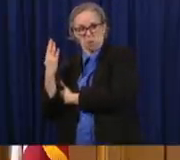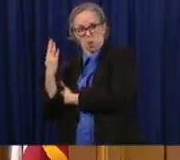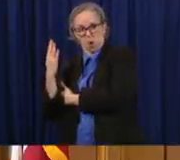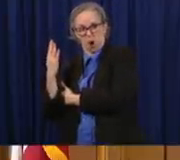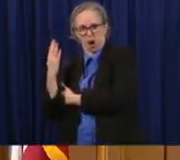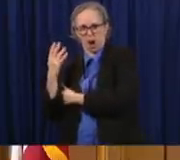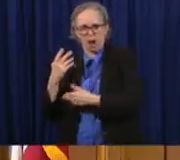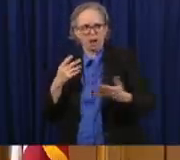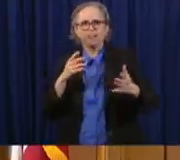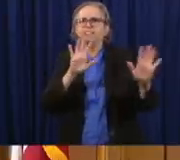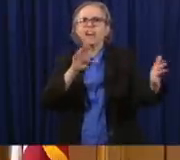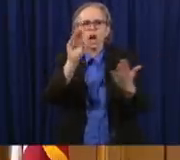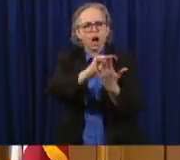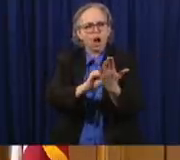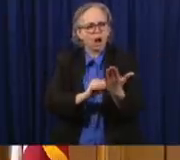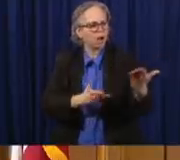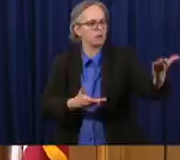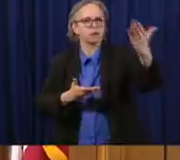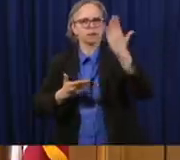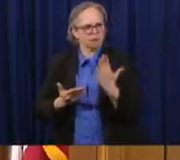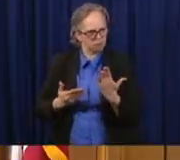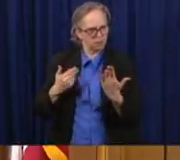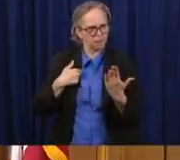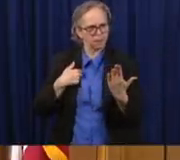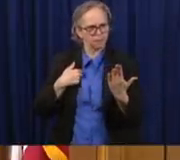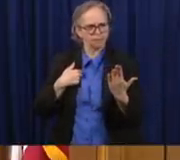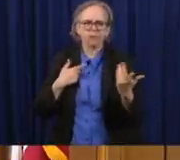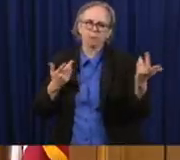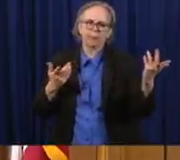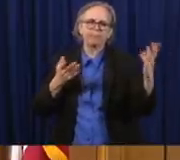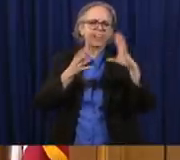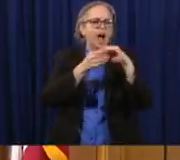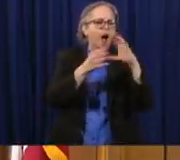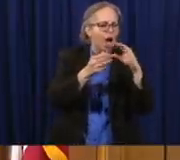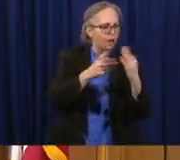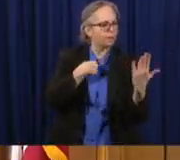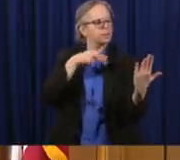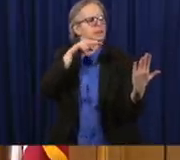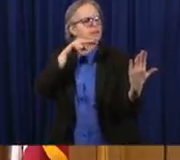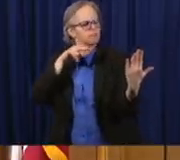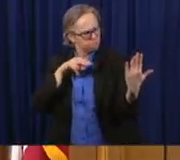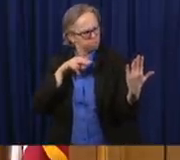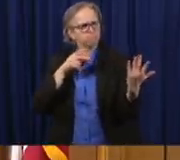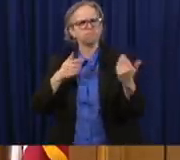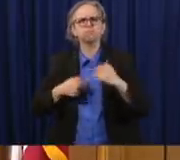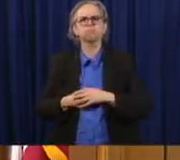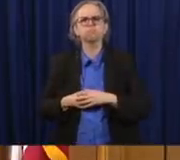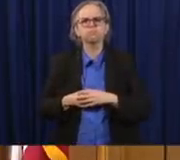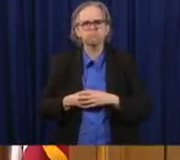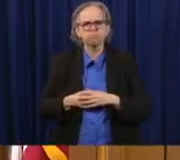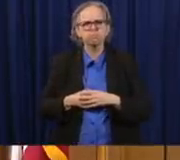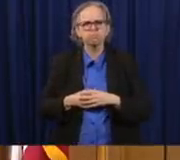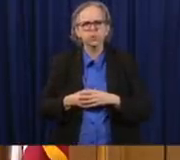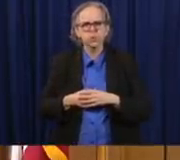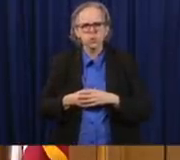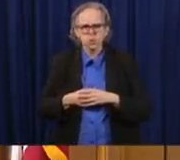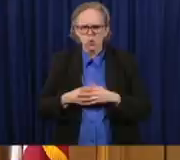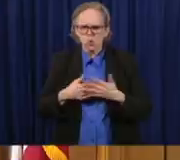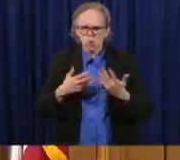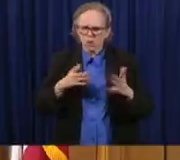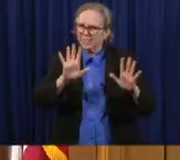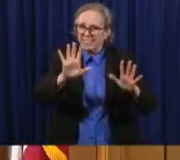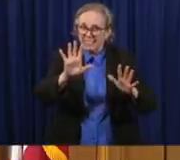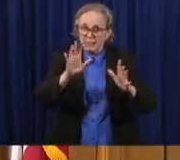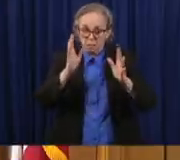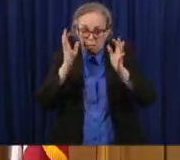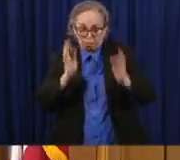a verbal report. The report is a work in progress. It's